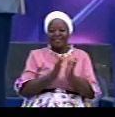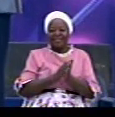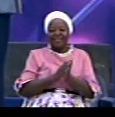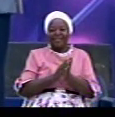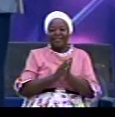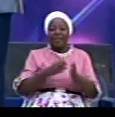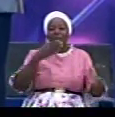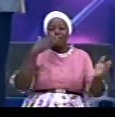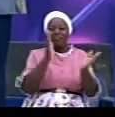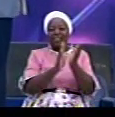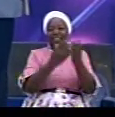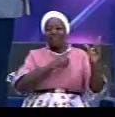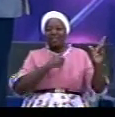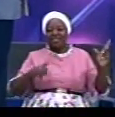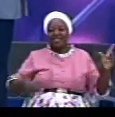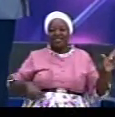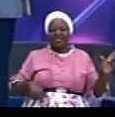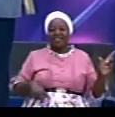Praise the Lord.